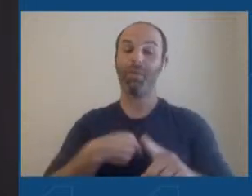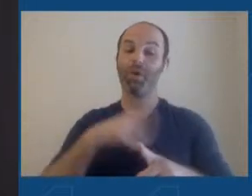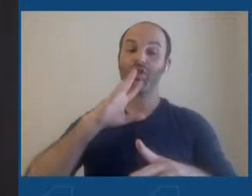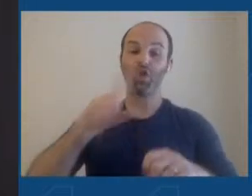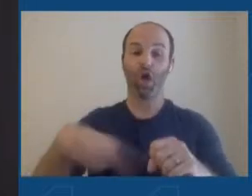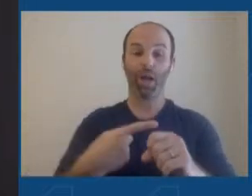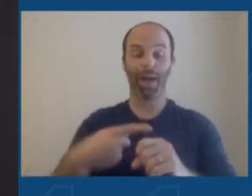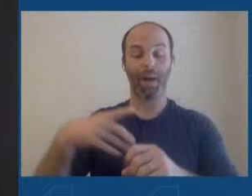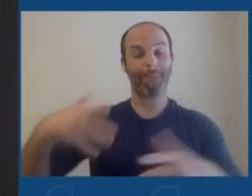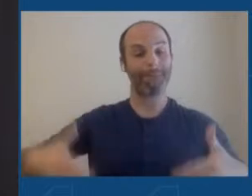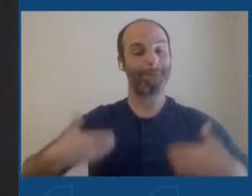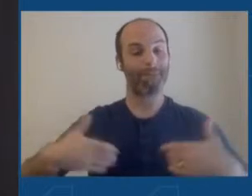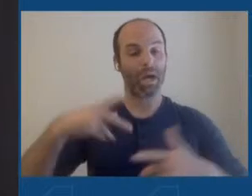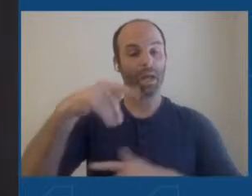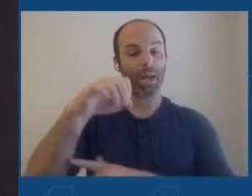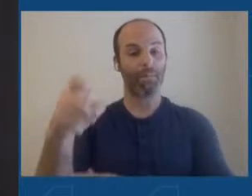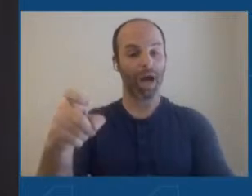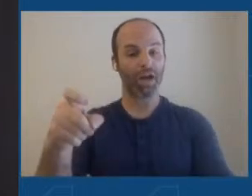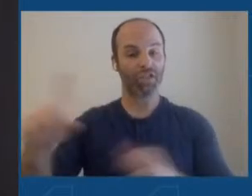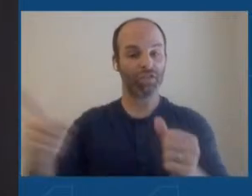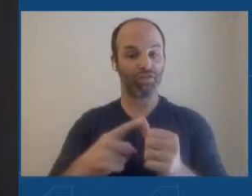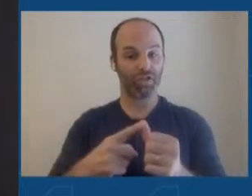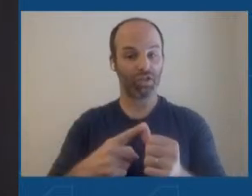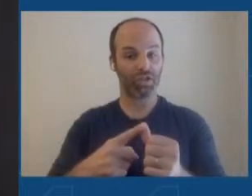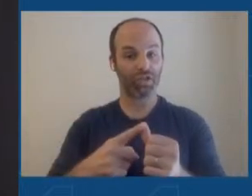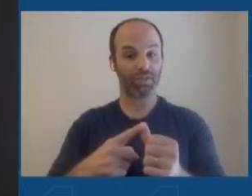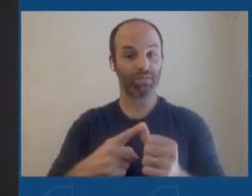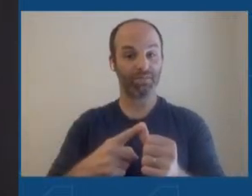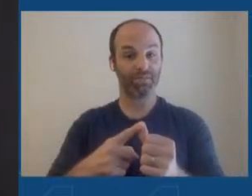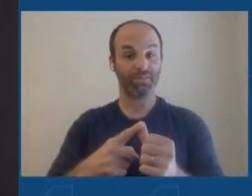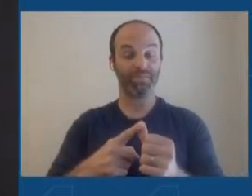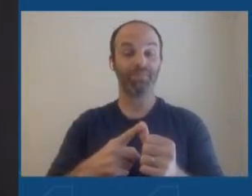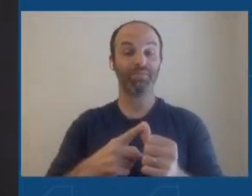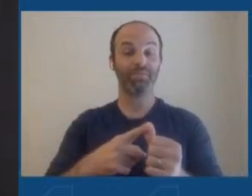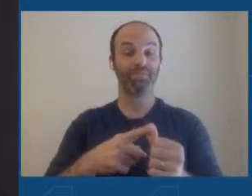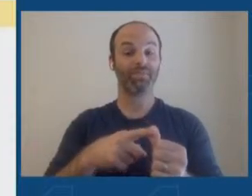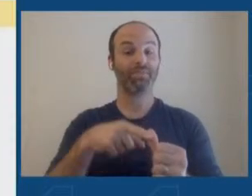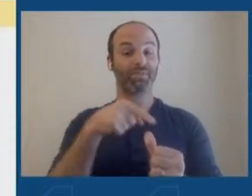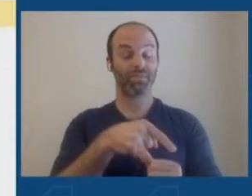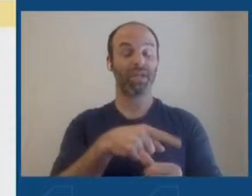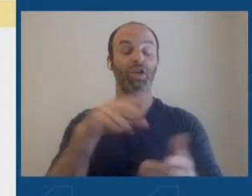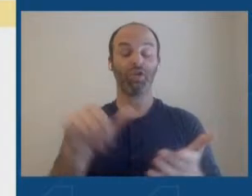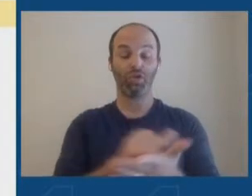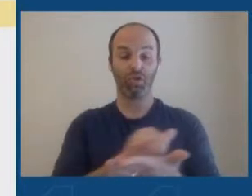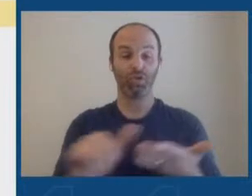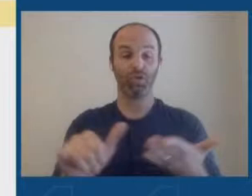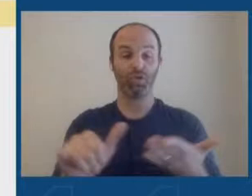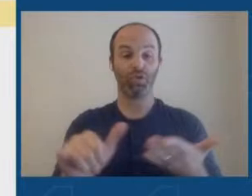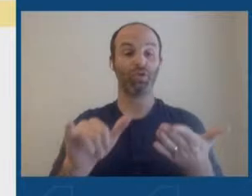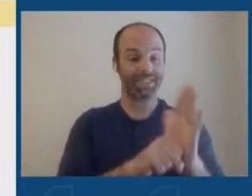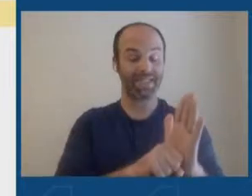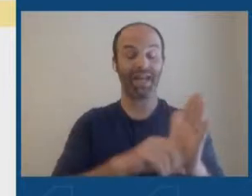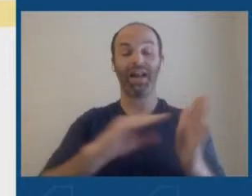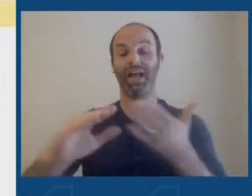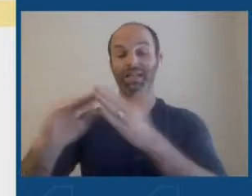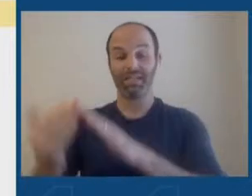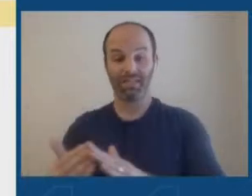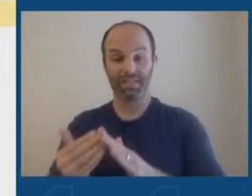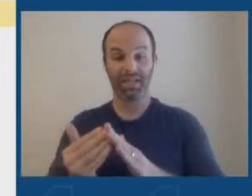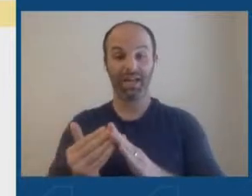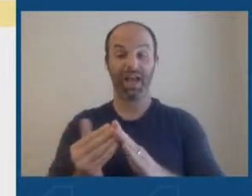And according to this, New York State, the city, have also confirmed 679